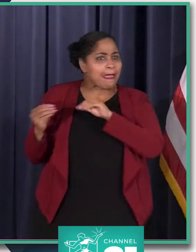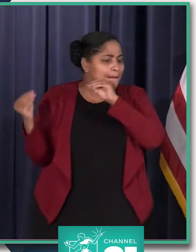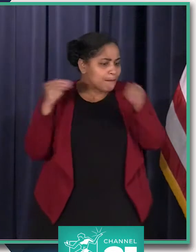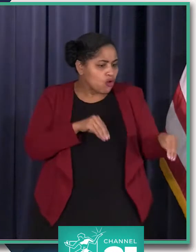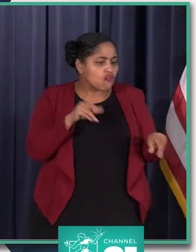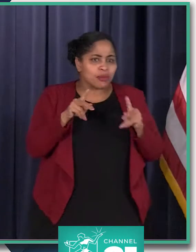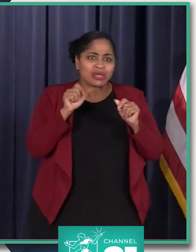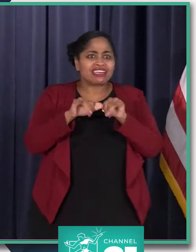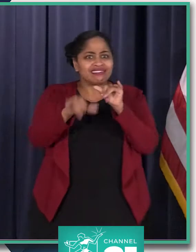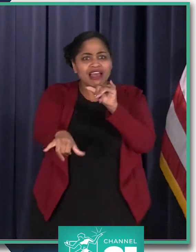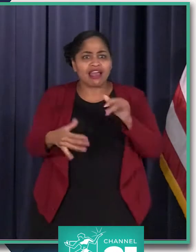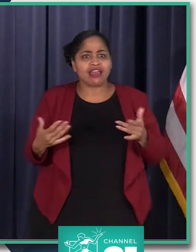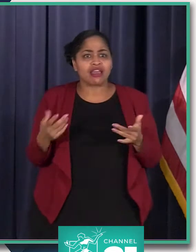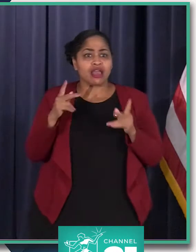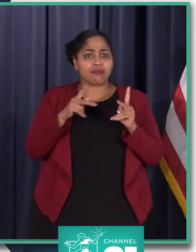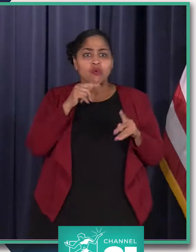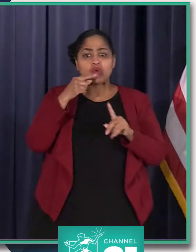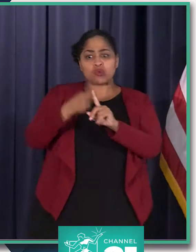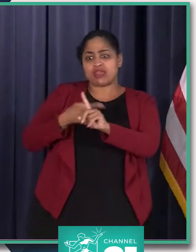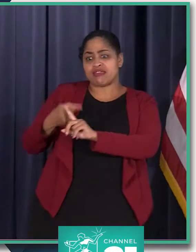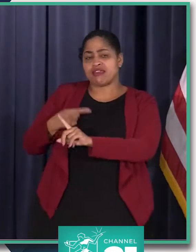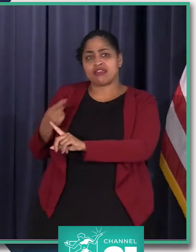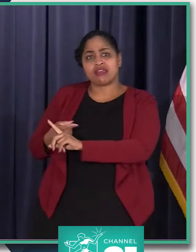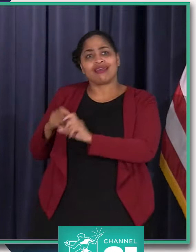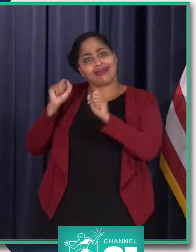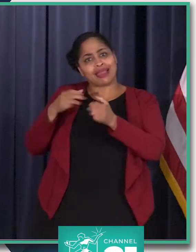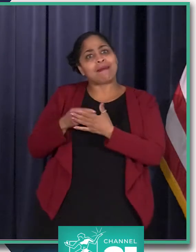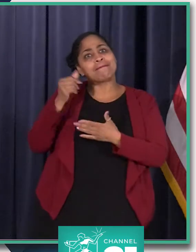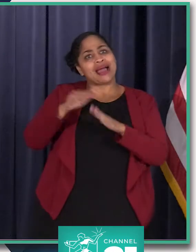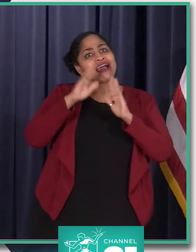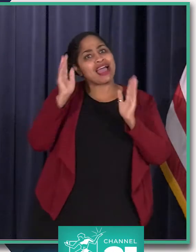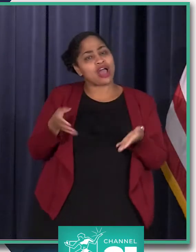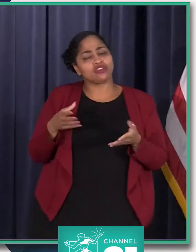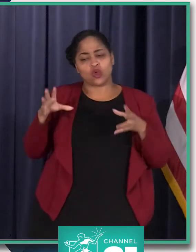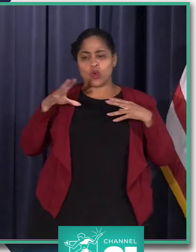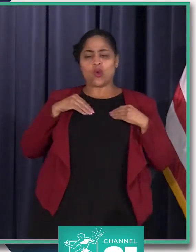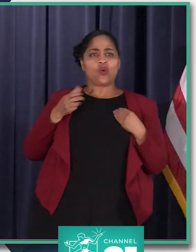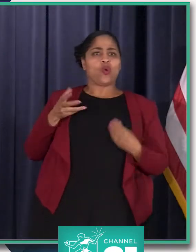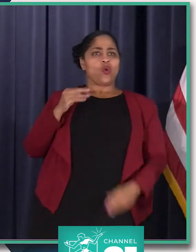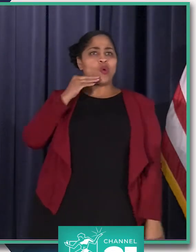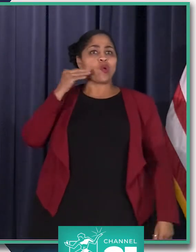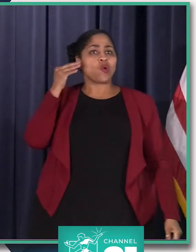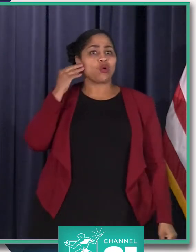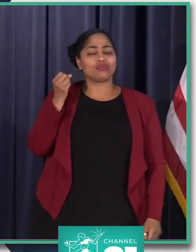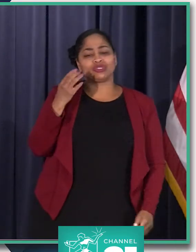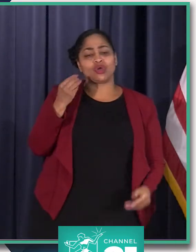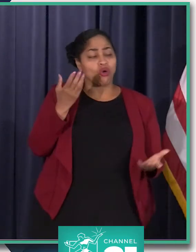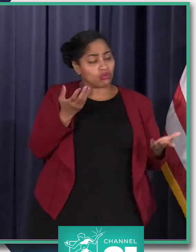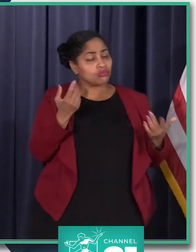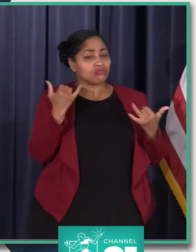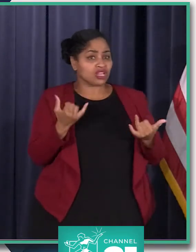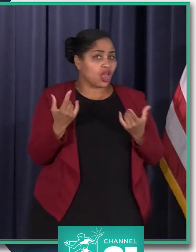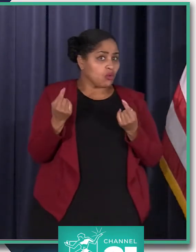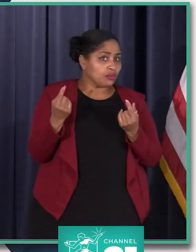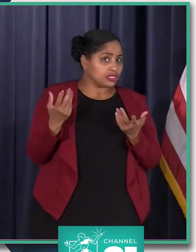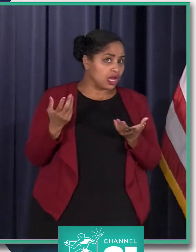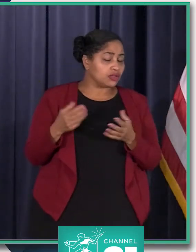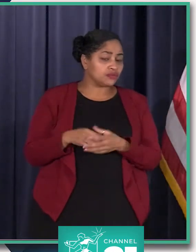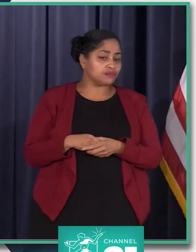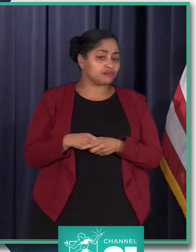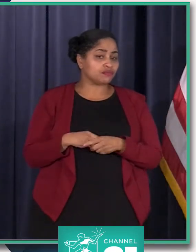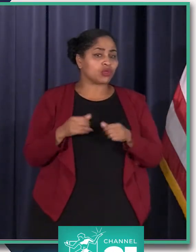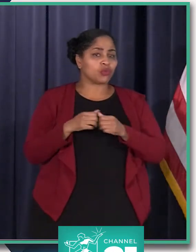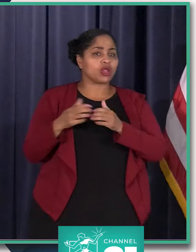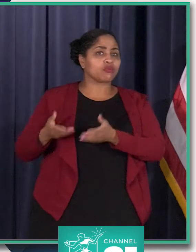folks can stay. And people who are renters can buy a house and own their own house. So here's what we have done